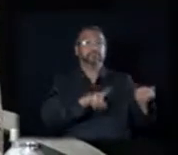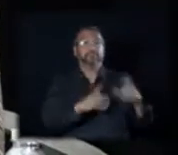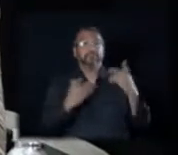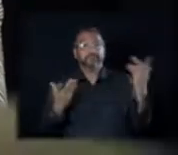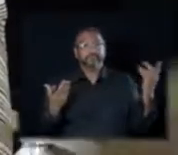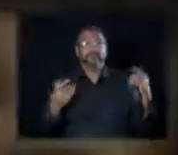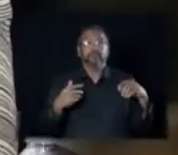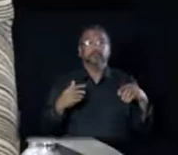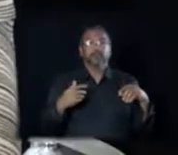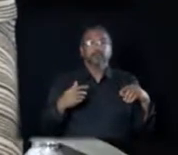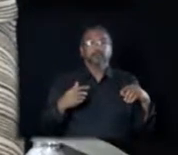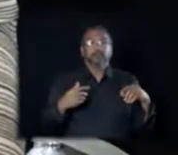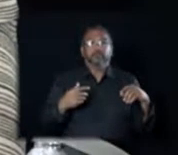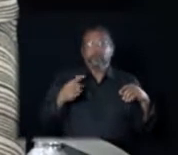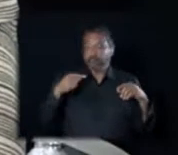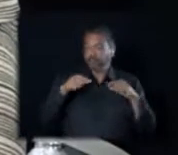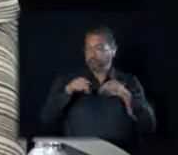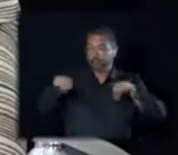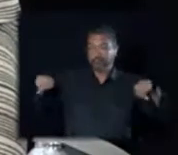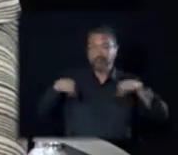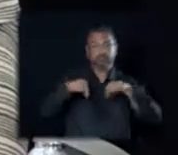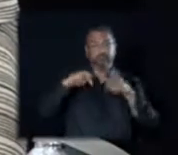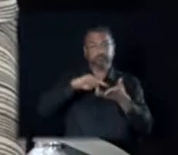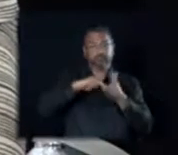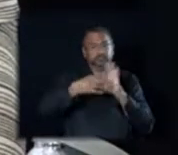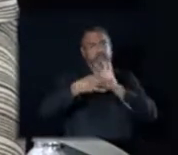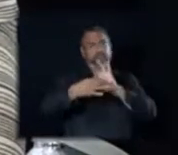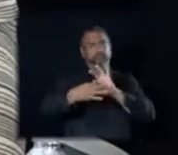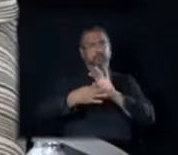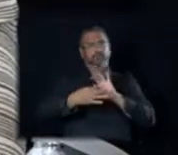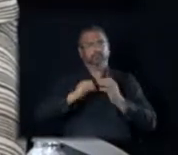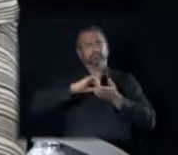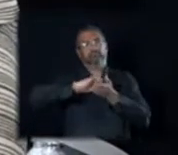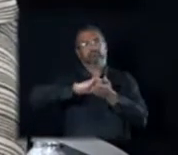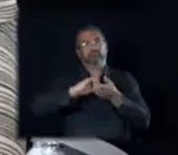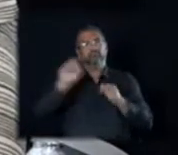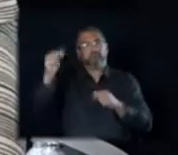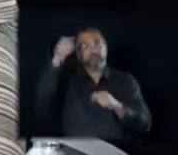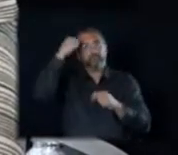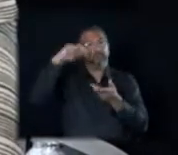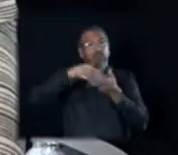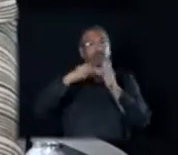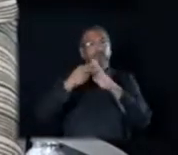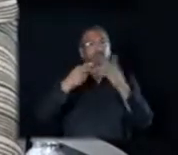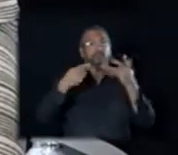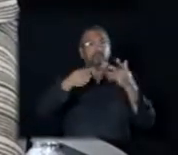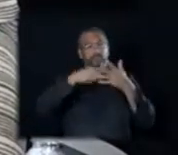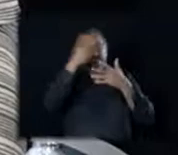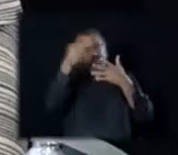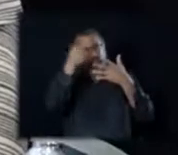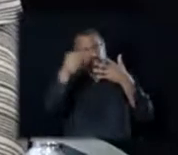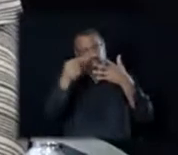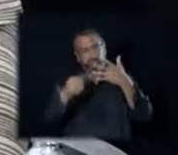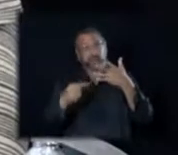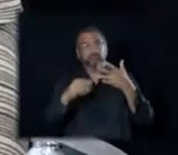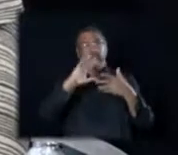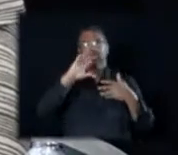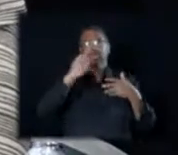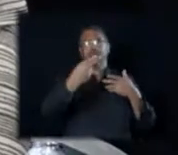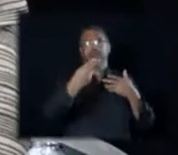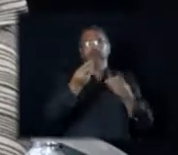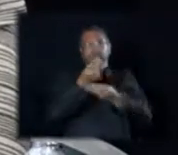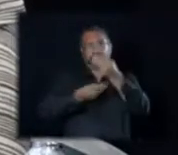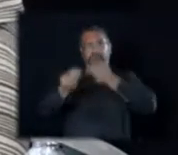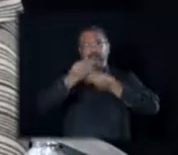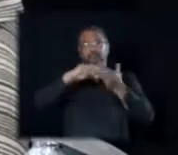think when it comes to these questions, what we can say is that we're going to work with the government hand in hand to address the issues of